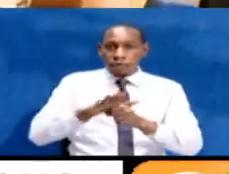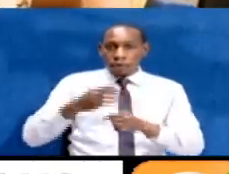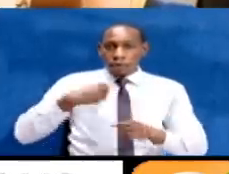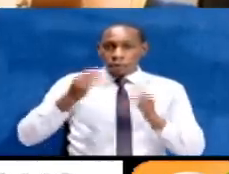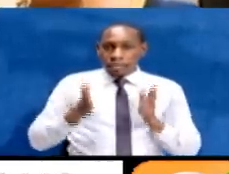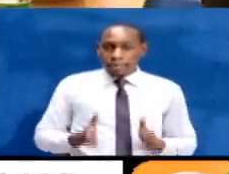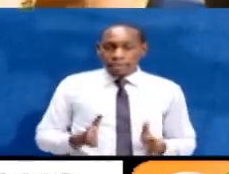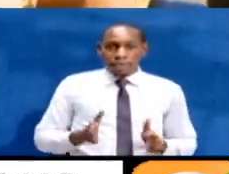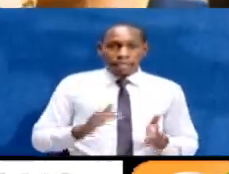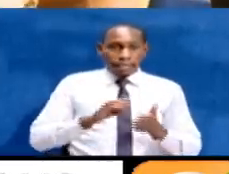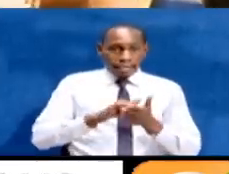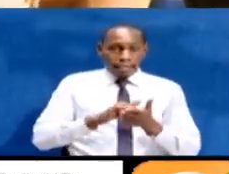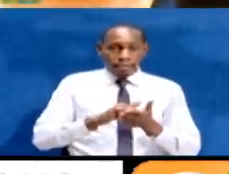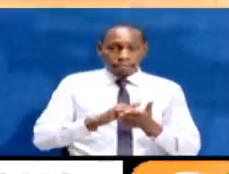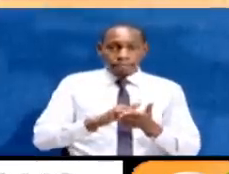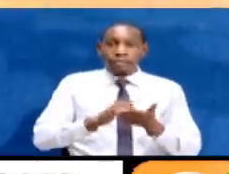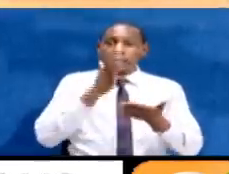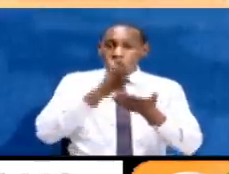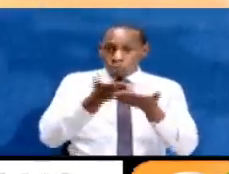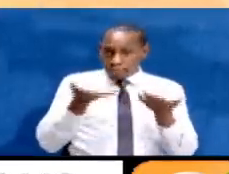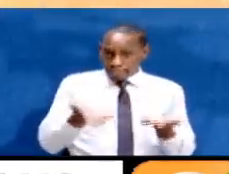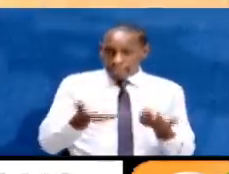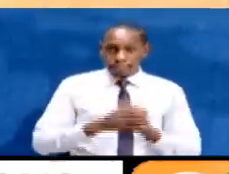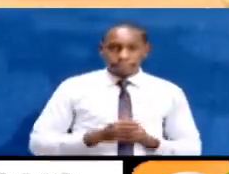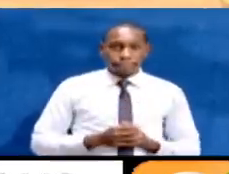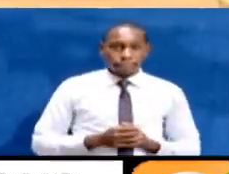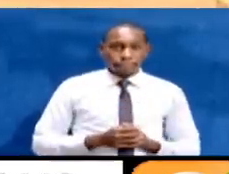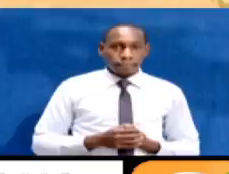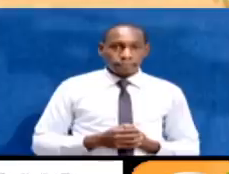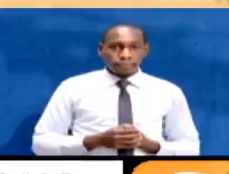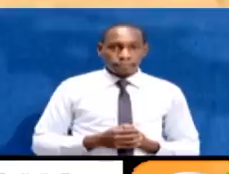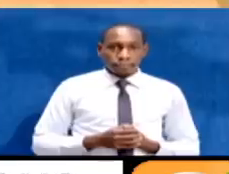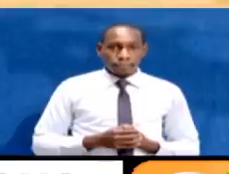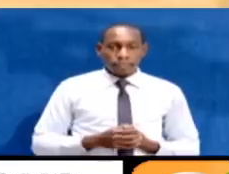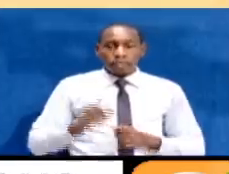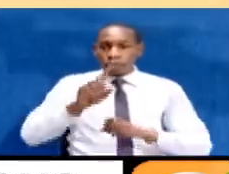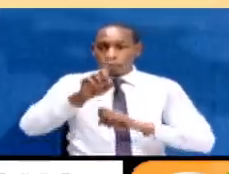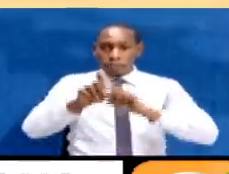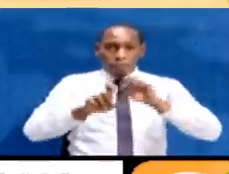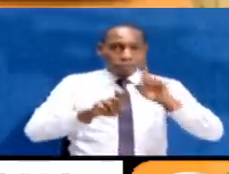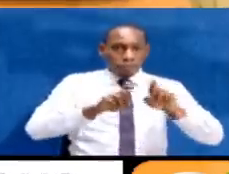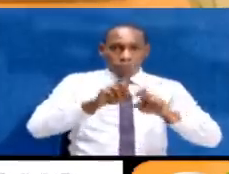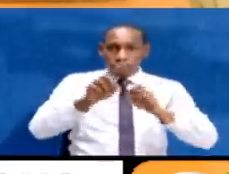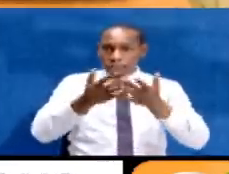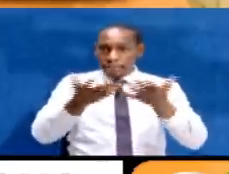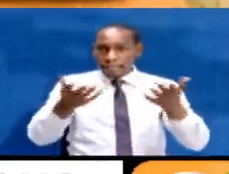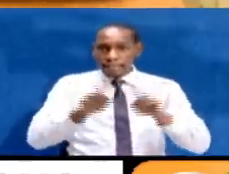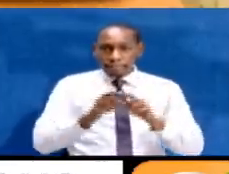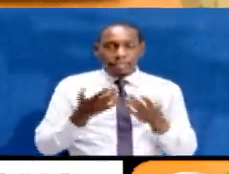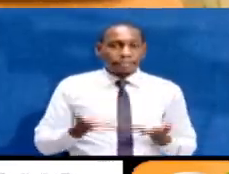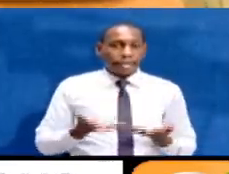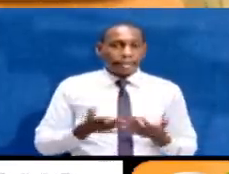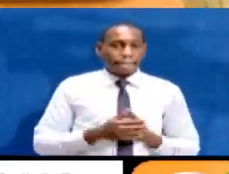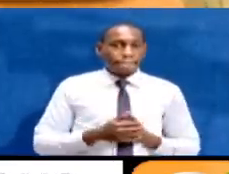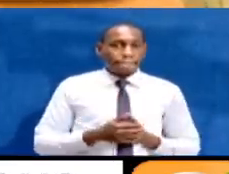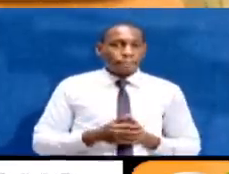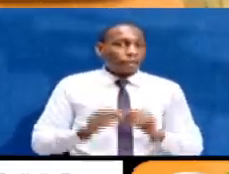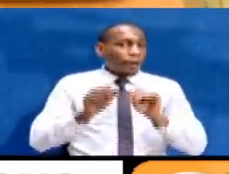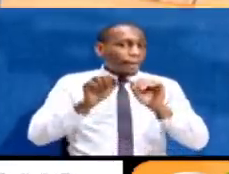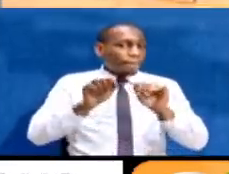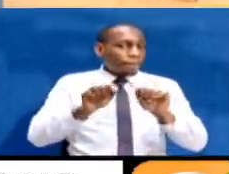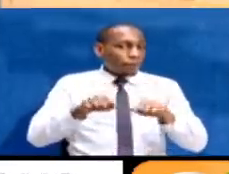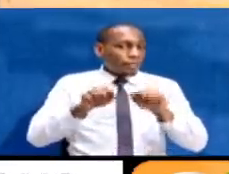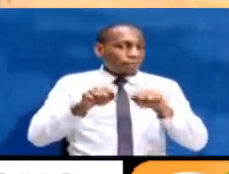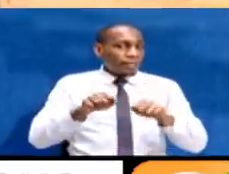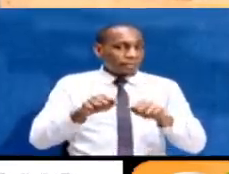millionaires, which came to be a reality, it sent some questions around. And now, is there a